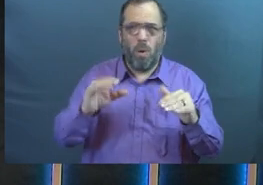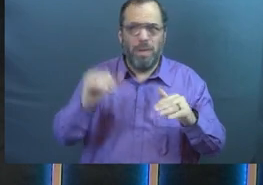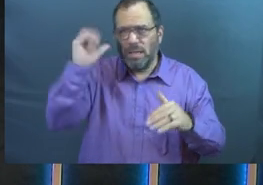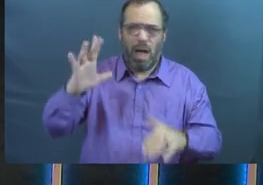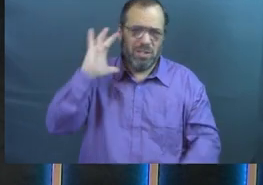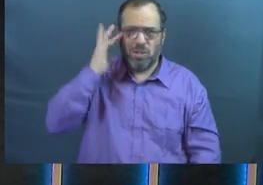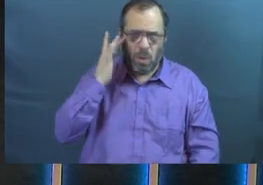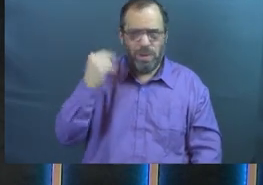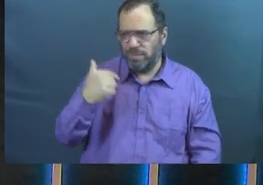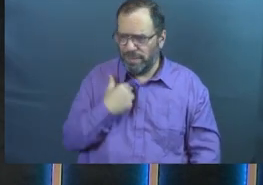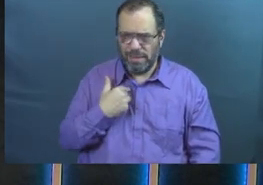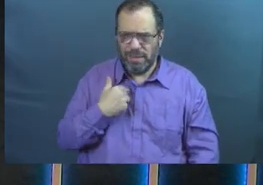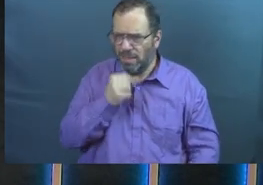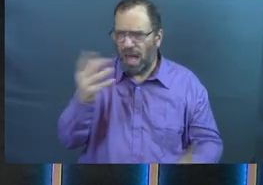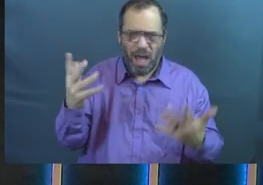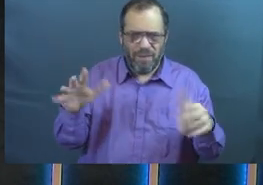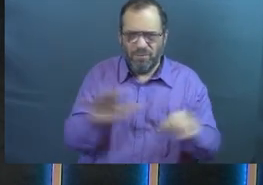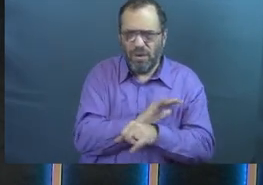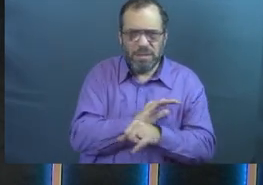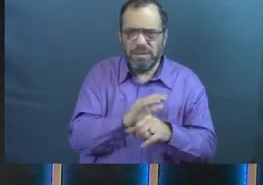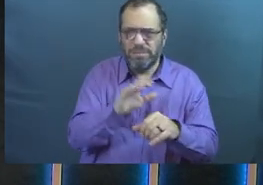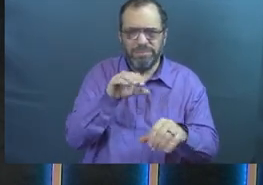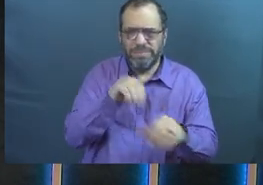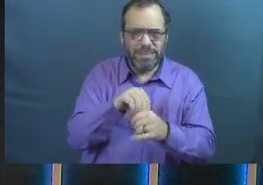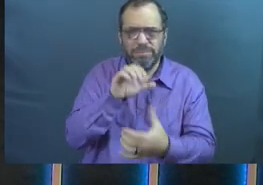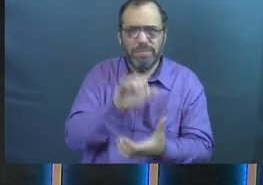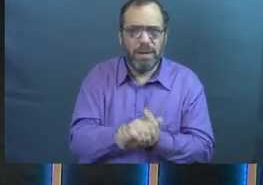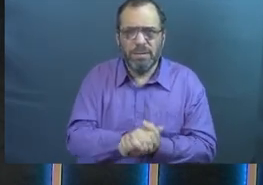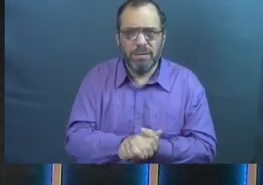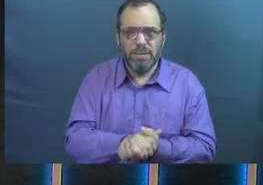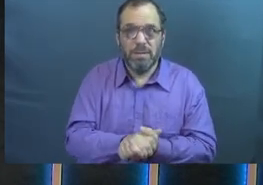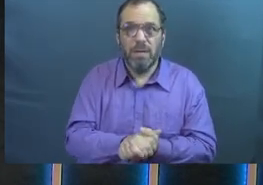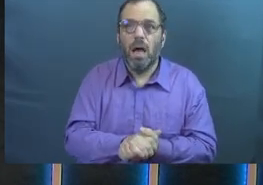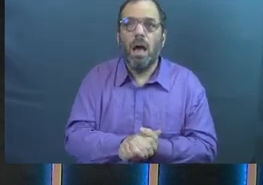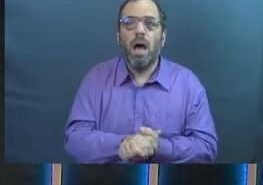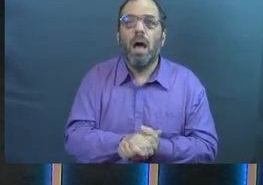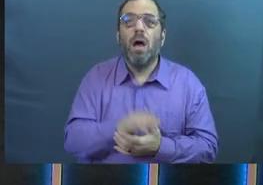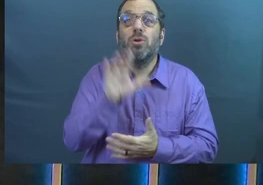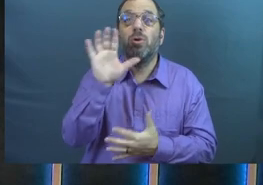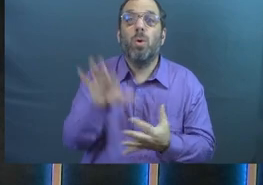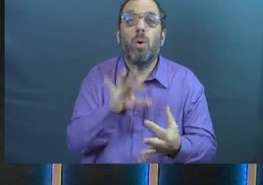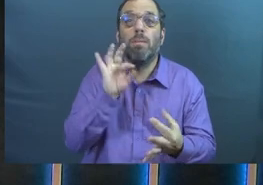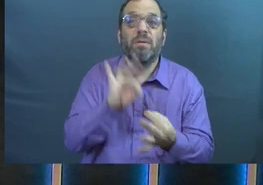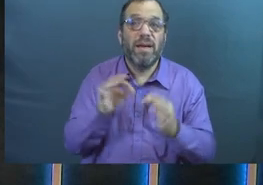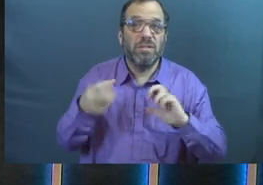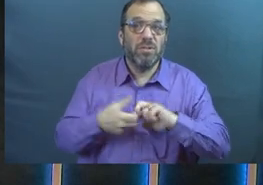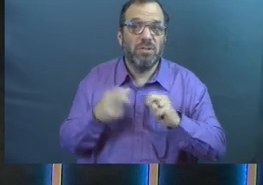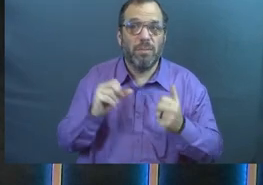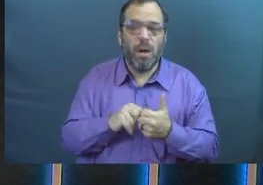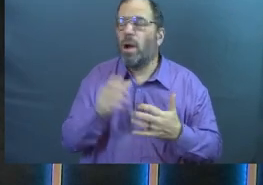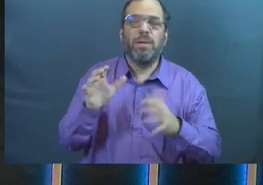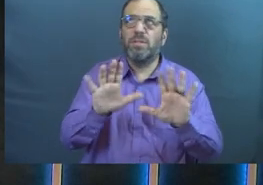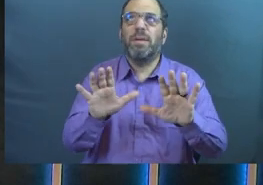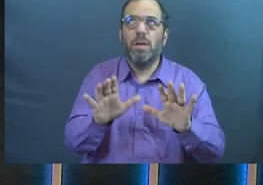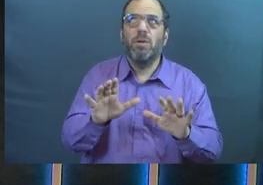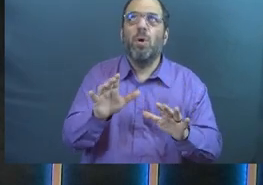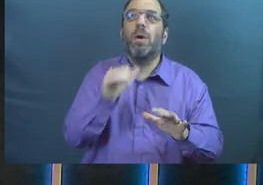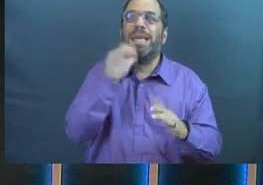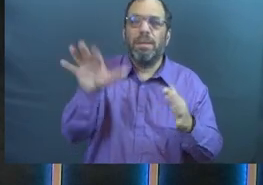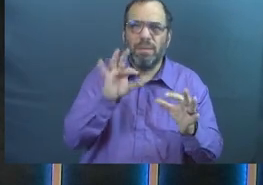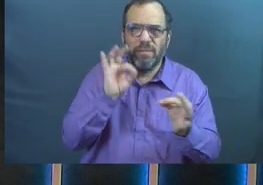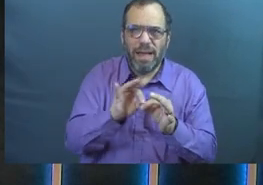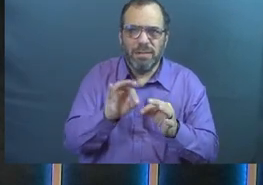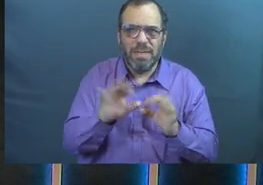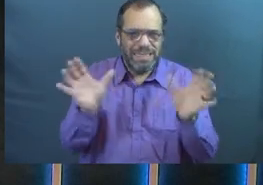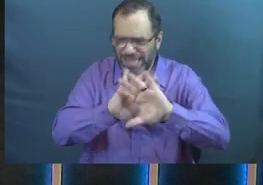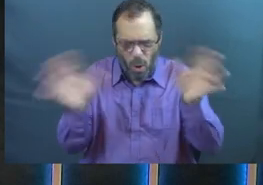God's annoyed that we're not fully there yet. Your perfection is a problem, or your imperfection is a problem for him.